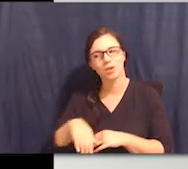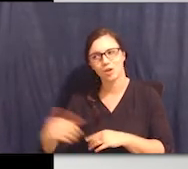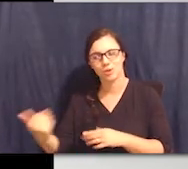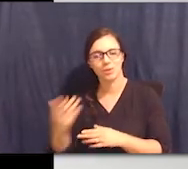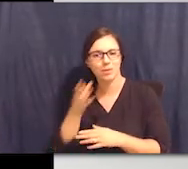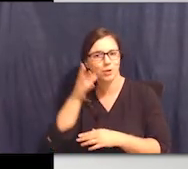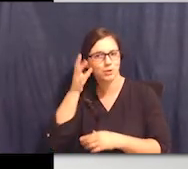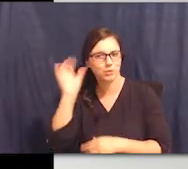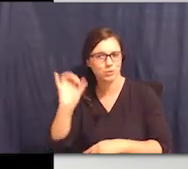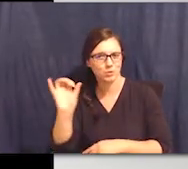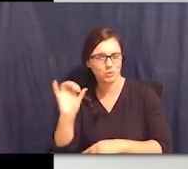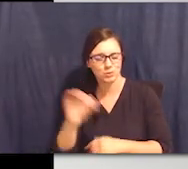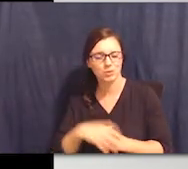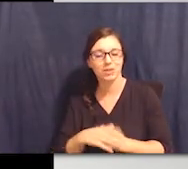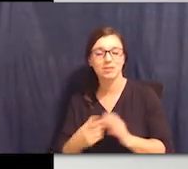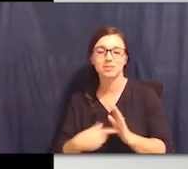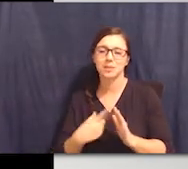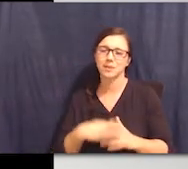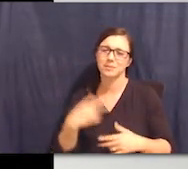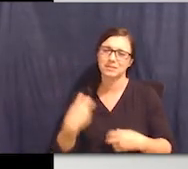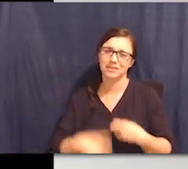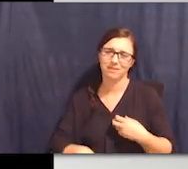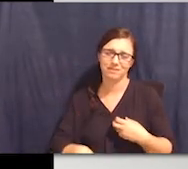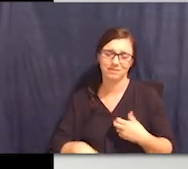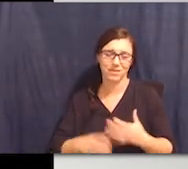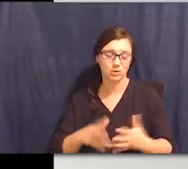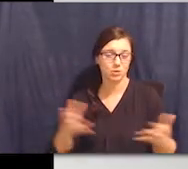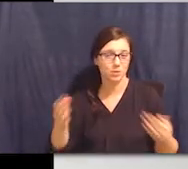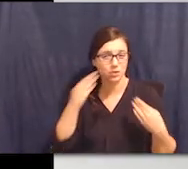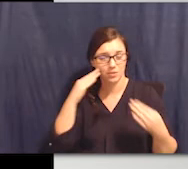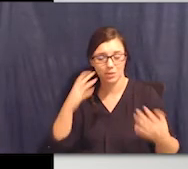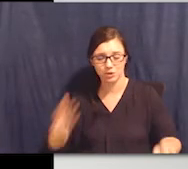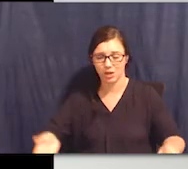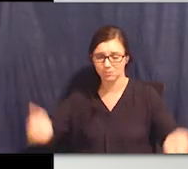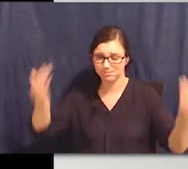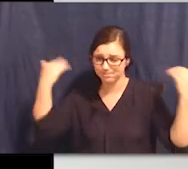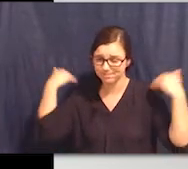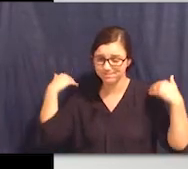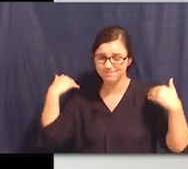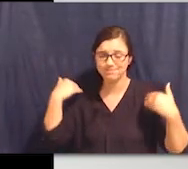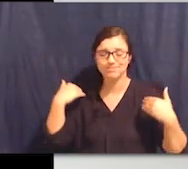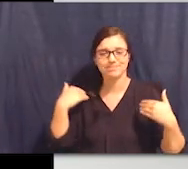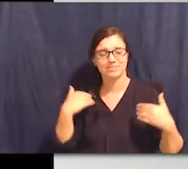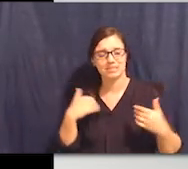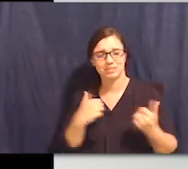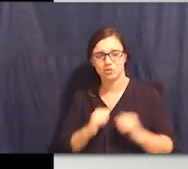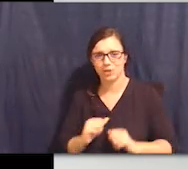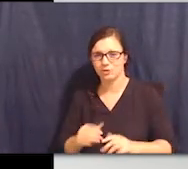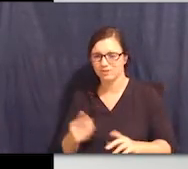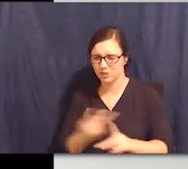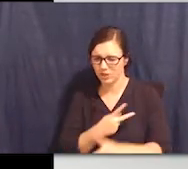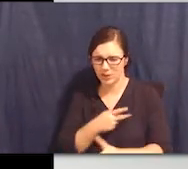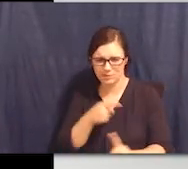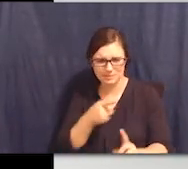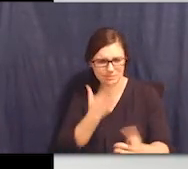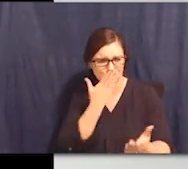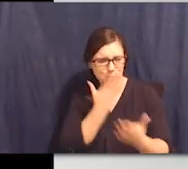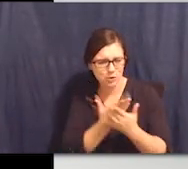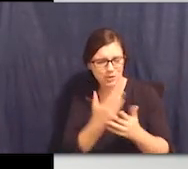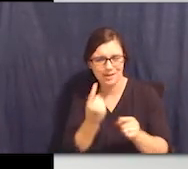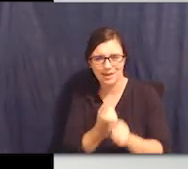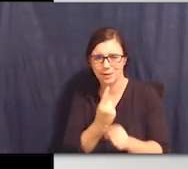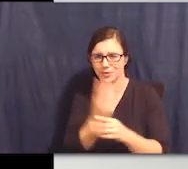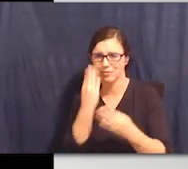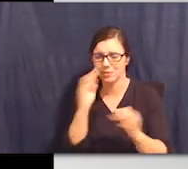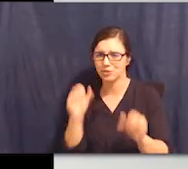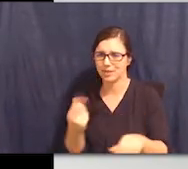as well. And sometimes it's hard in the sea of information that we live in to kind of pinpoint what's good, accurate information